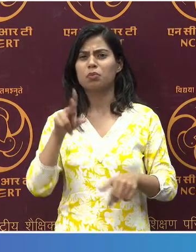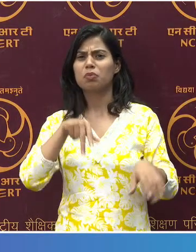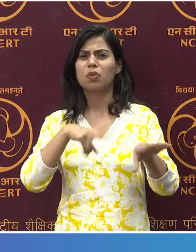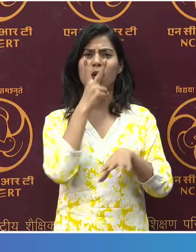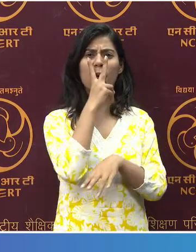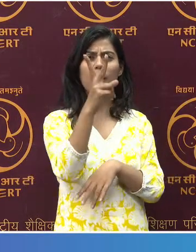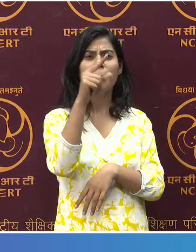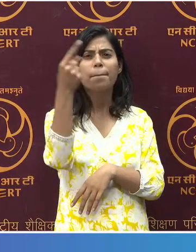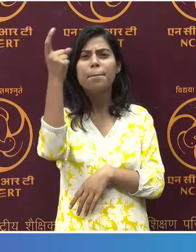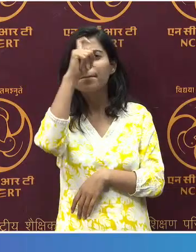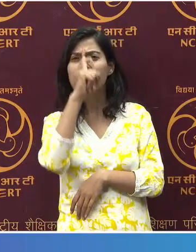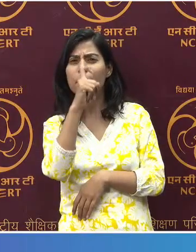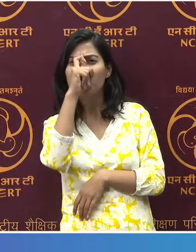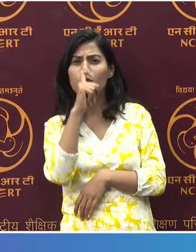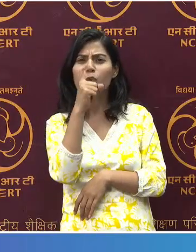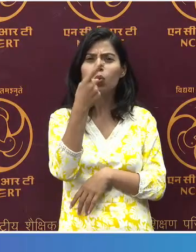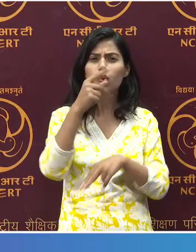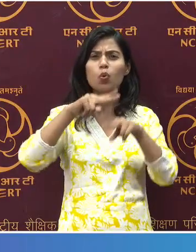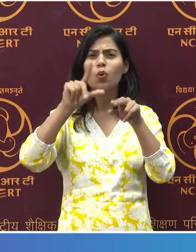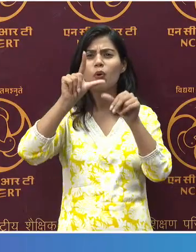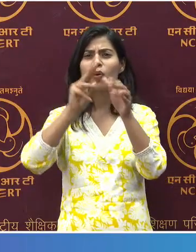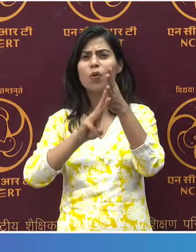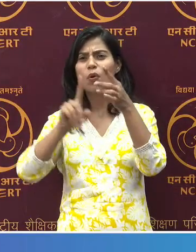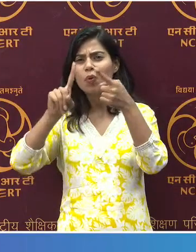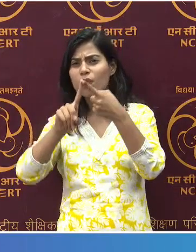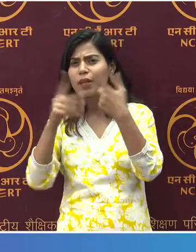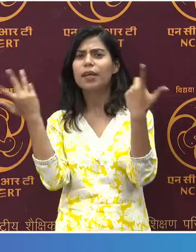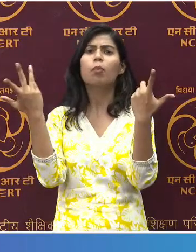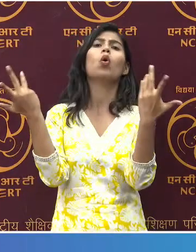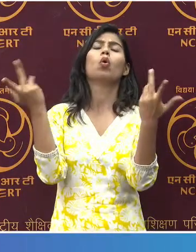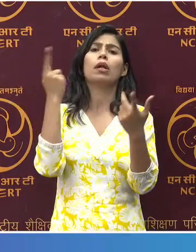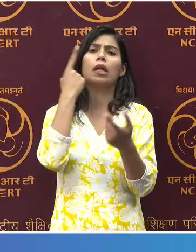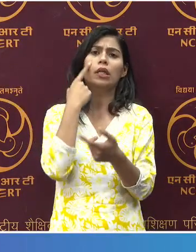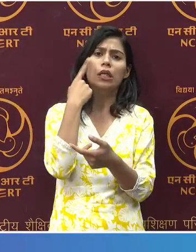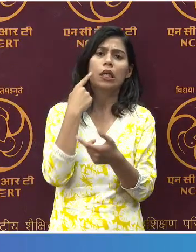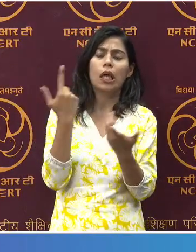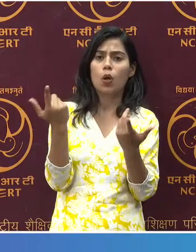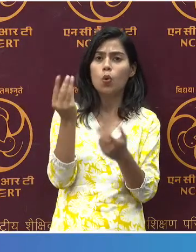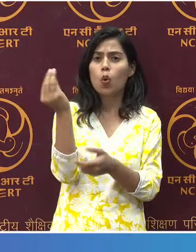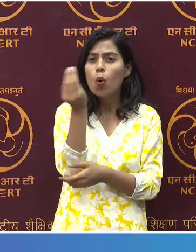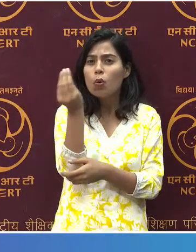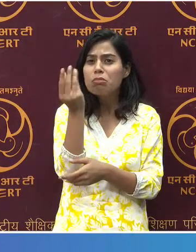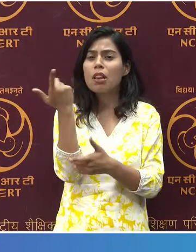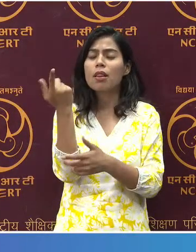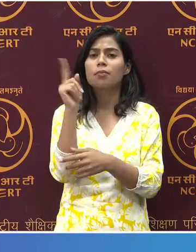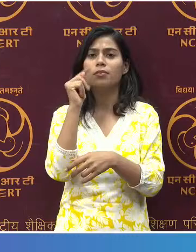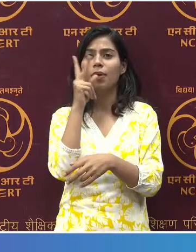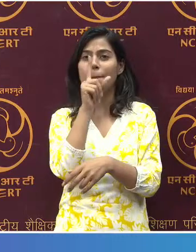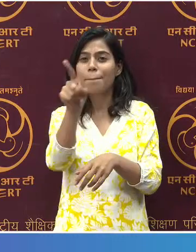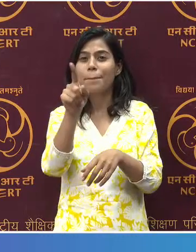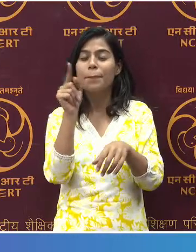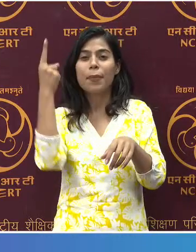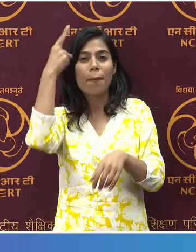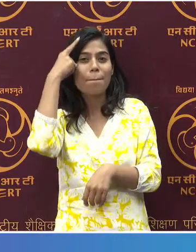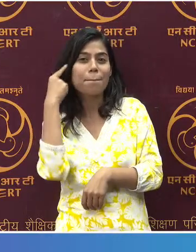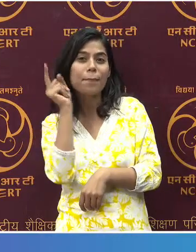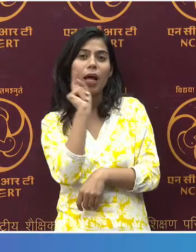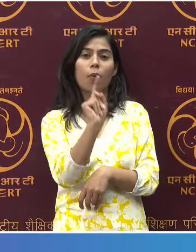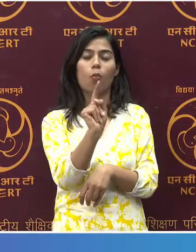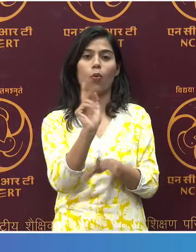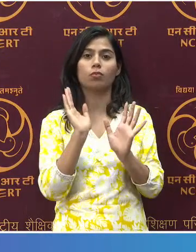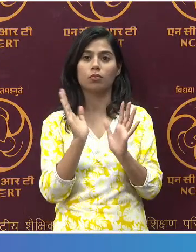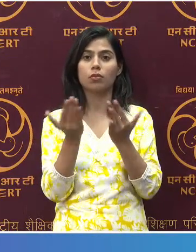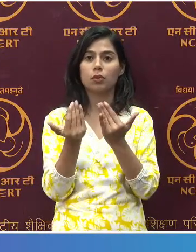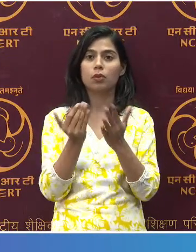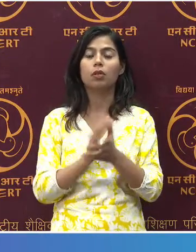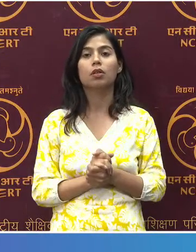blue flame, there is Yeah, a yeah, yellow yes, flame, and then yes, there is yes. a black spot Yes, also in the yes. middle. Yeah, that so is that the- describes how much the fuel is Exactly. burning. Okay. If